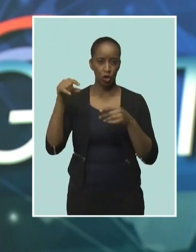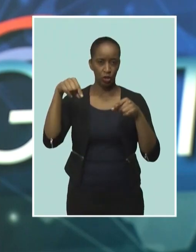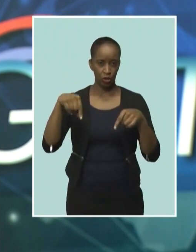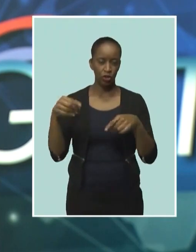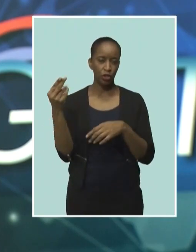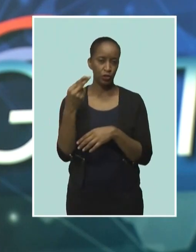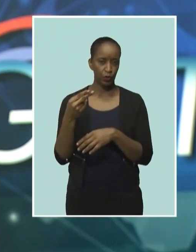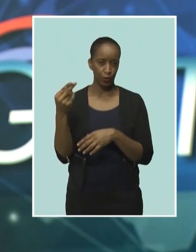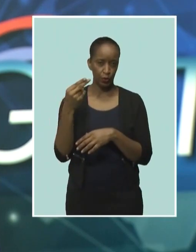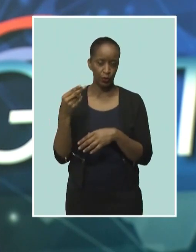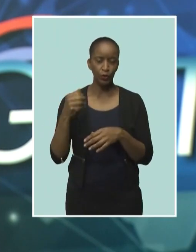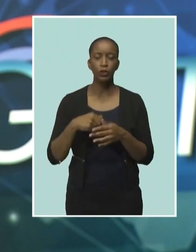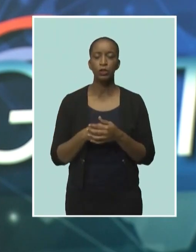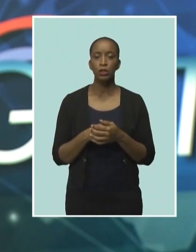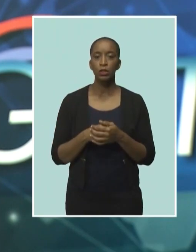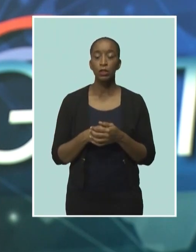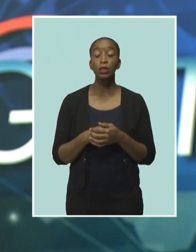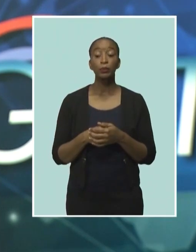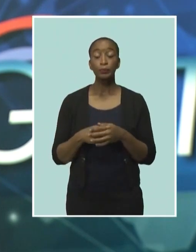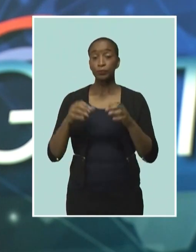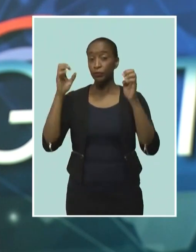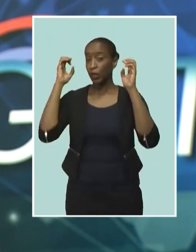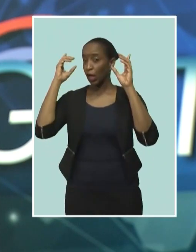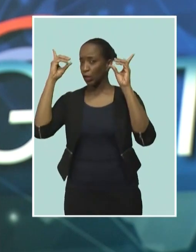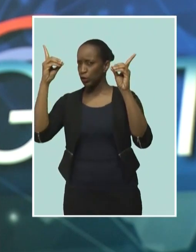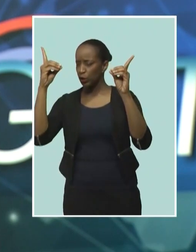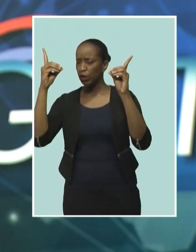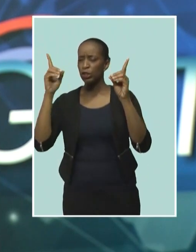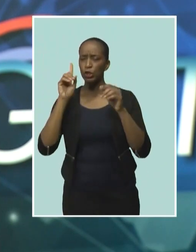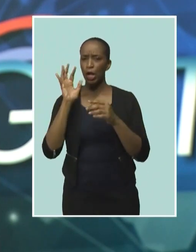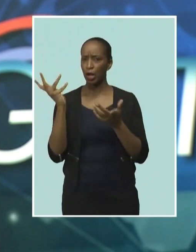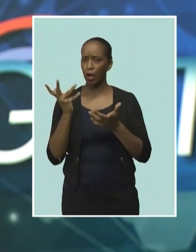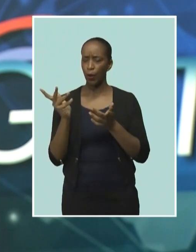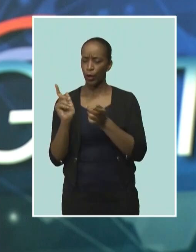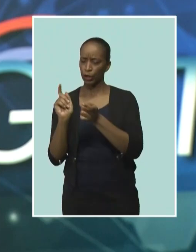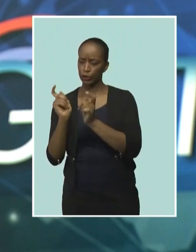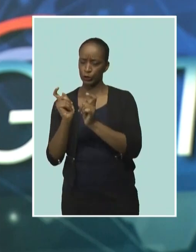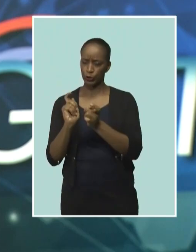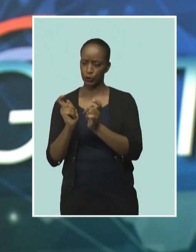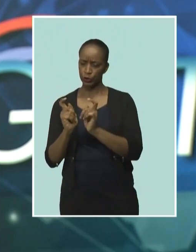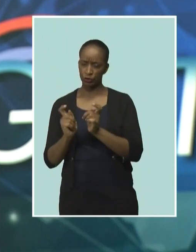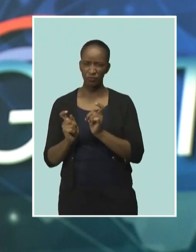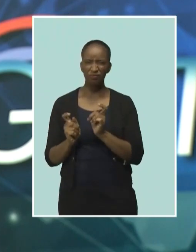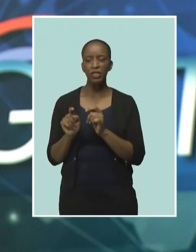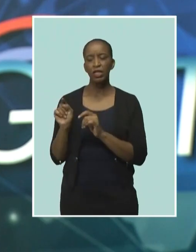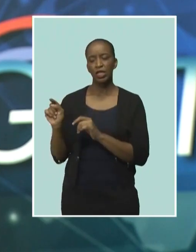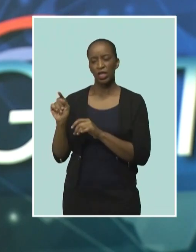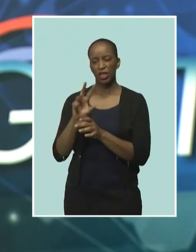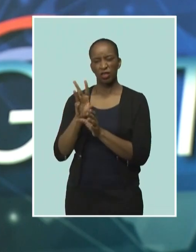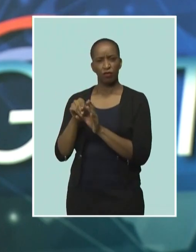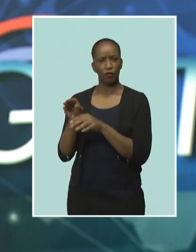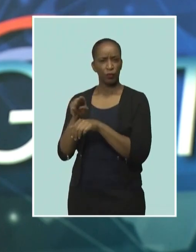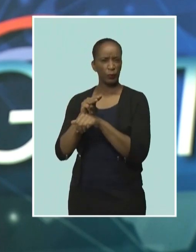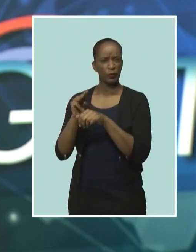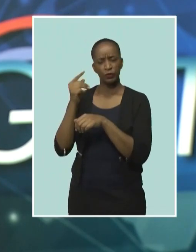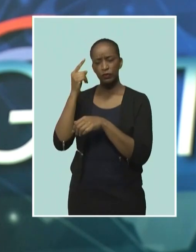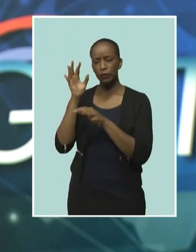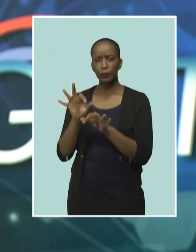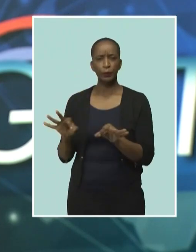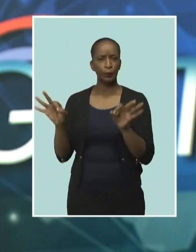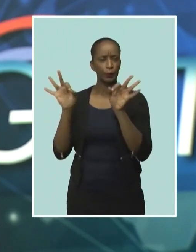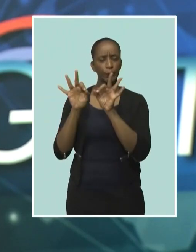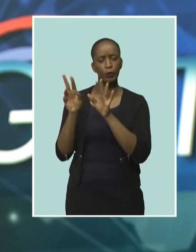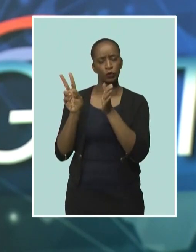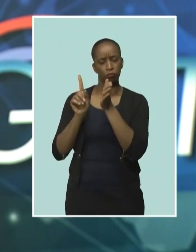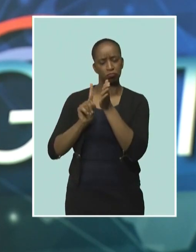tweaking aspects of the system, officials saw it best to analyze and evaluate it and make a determination regarding its transformation